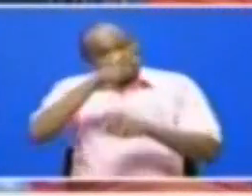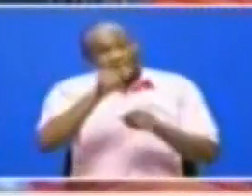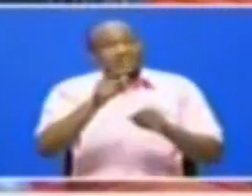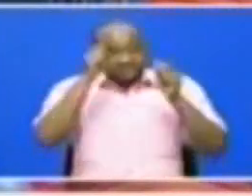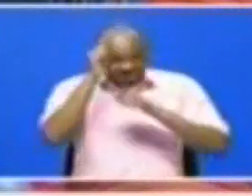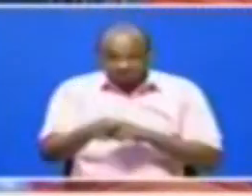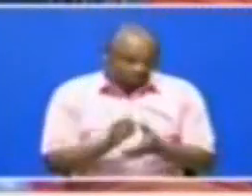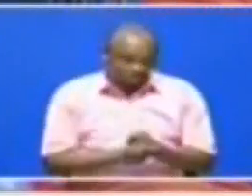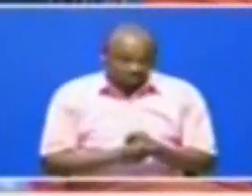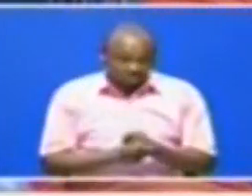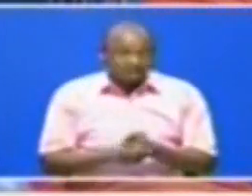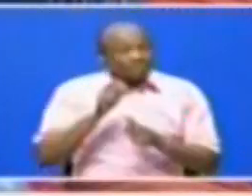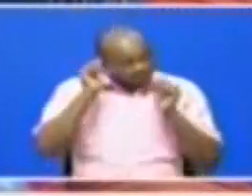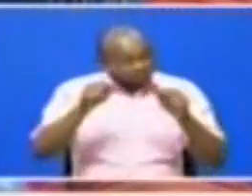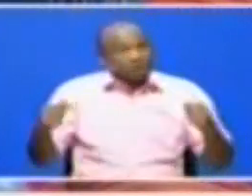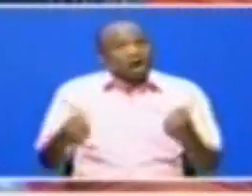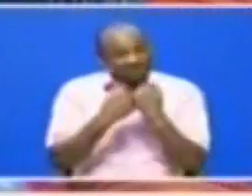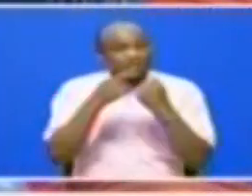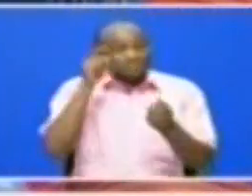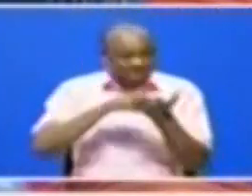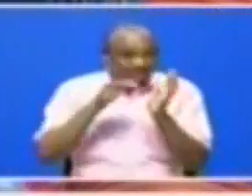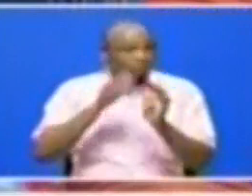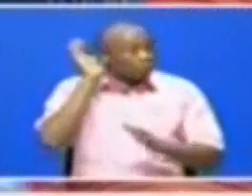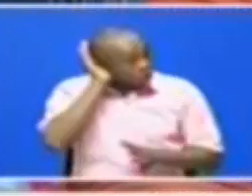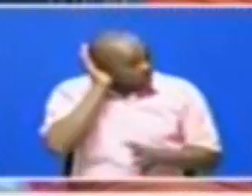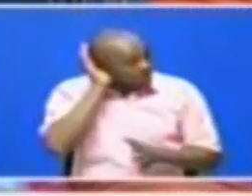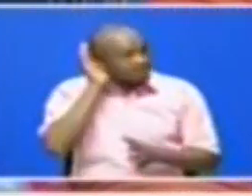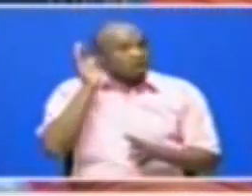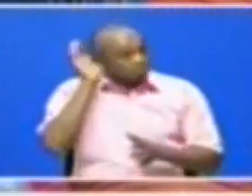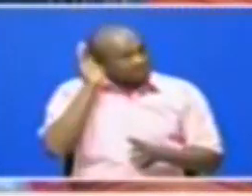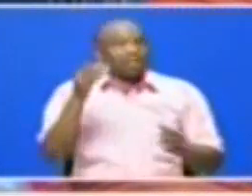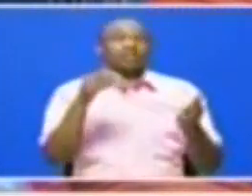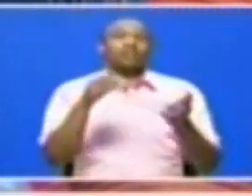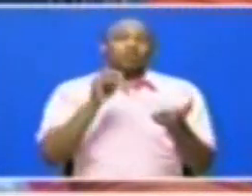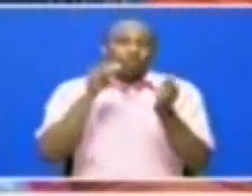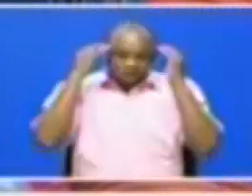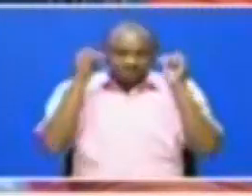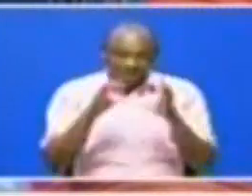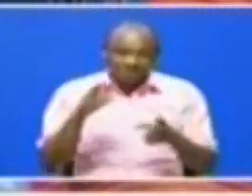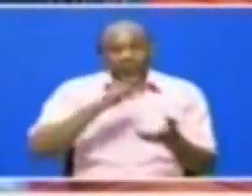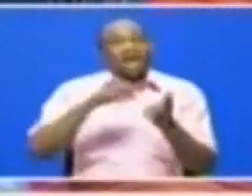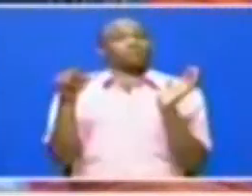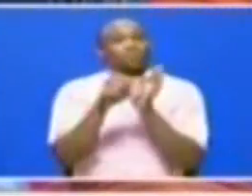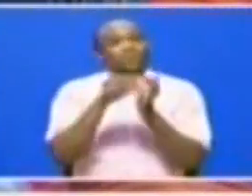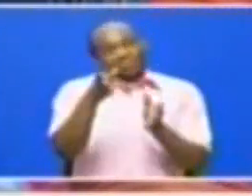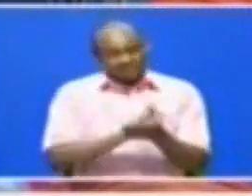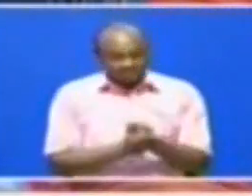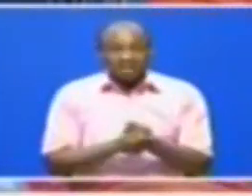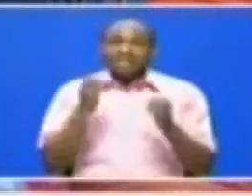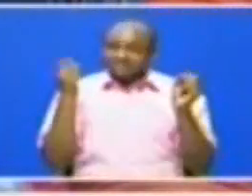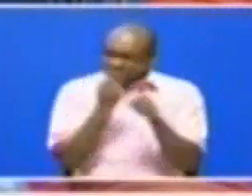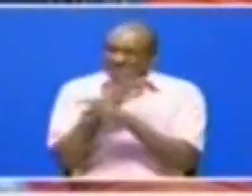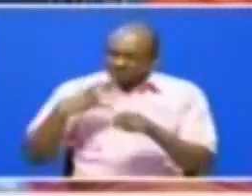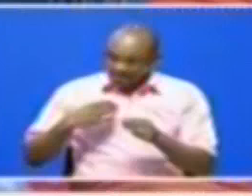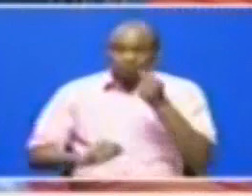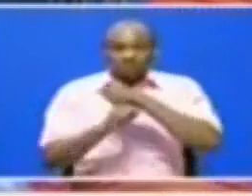rulings amount to contempt of court with catastrophic consequences. A cross-section of leaders support the Chief